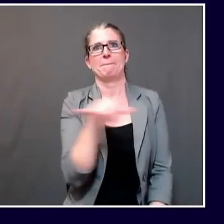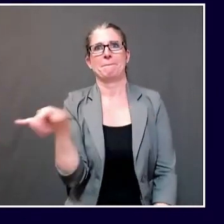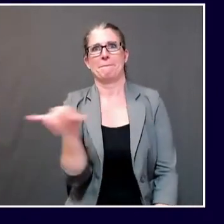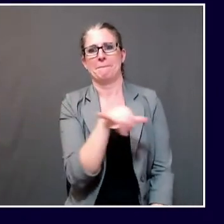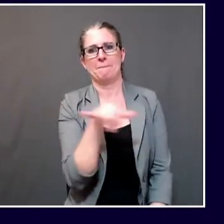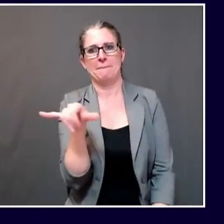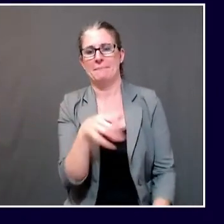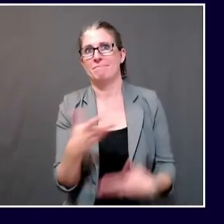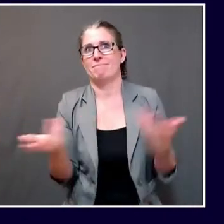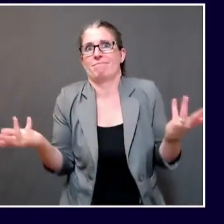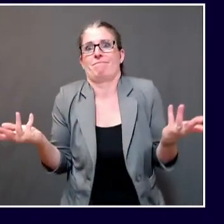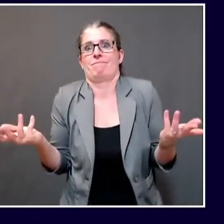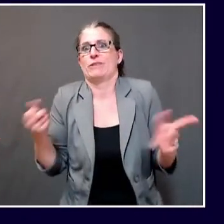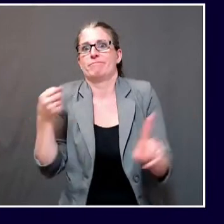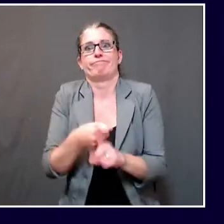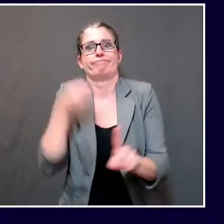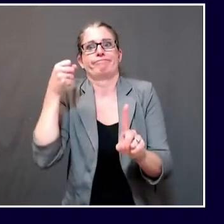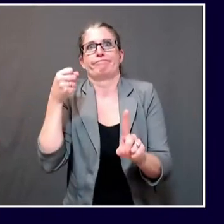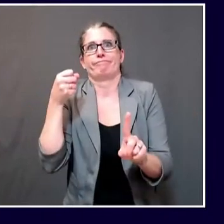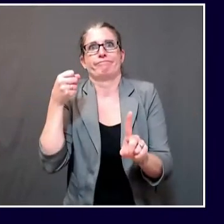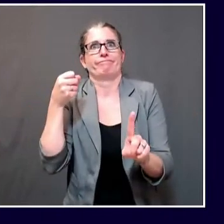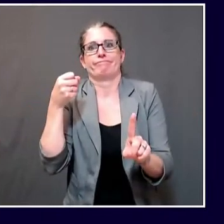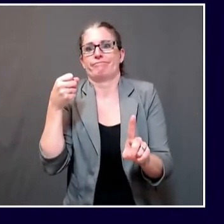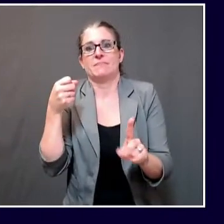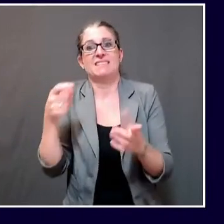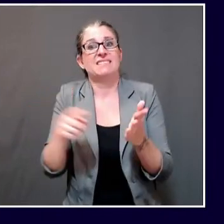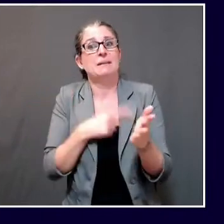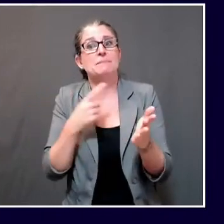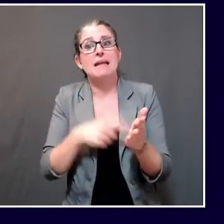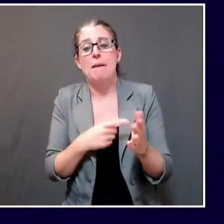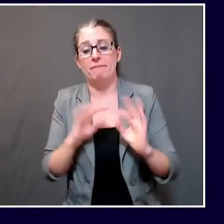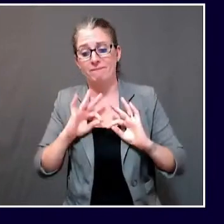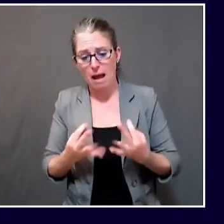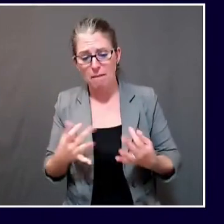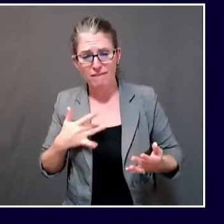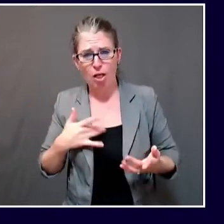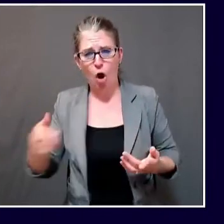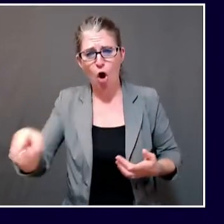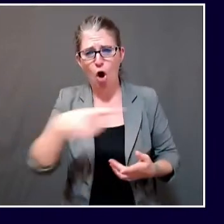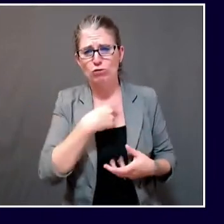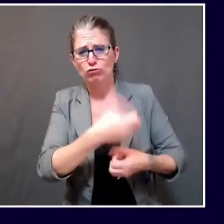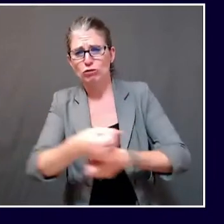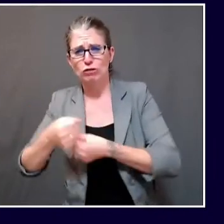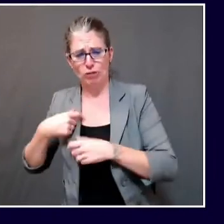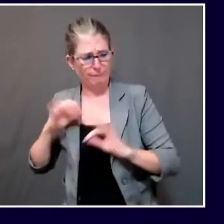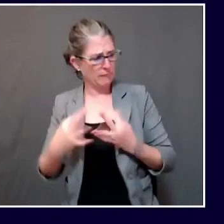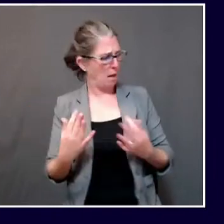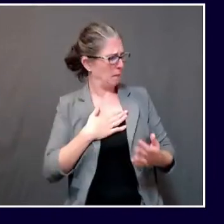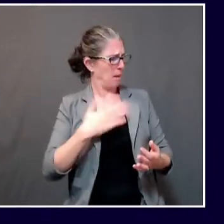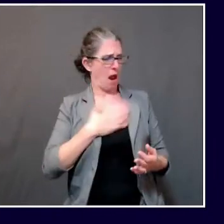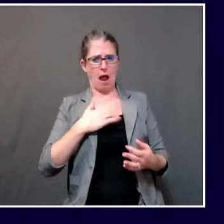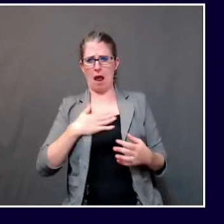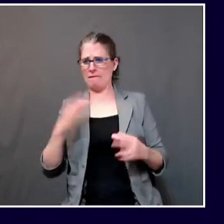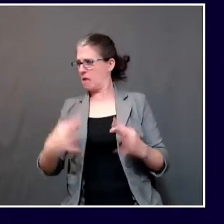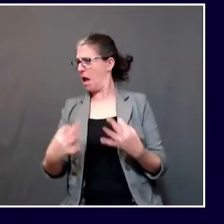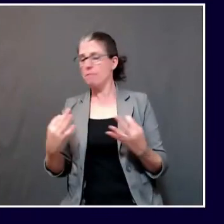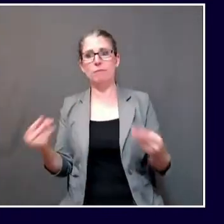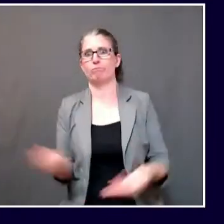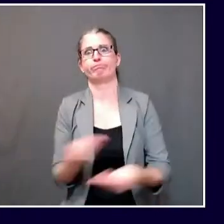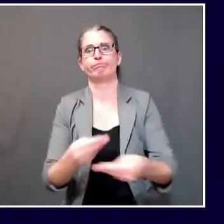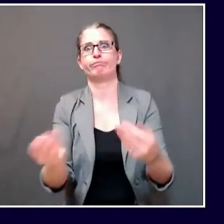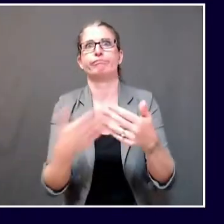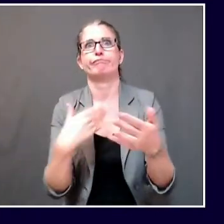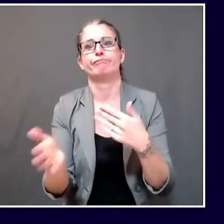within the household, trying to maintain distance and wearing a face covering, particularly if folks are coming to visit from